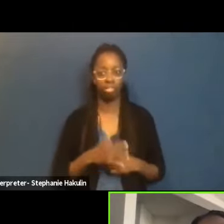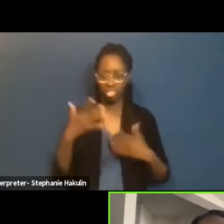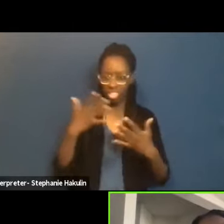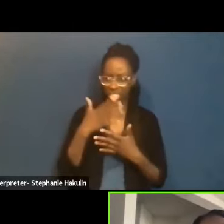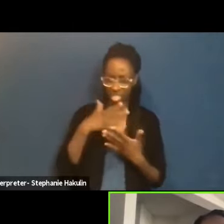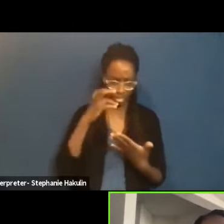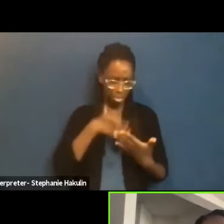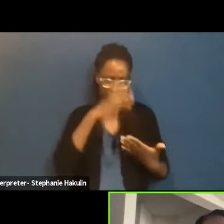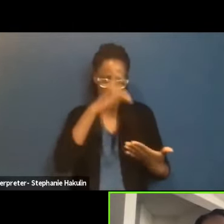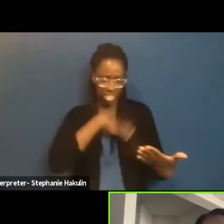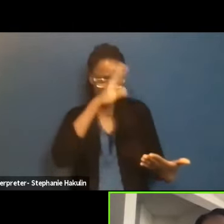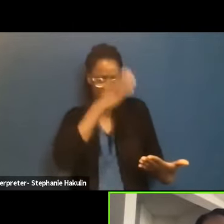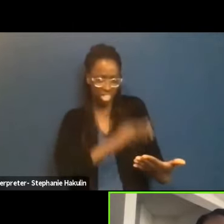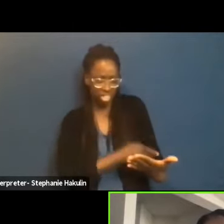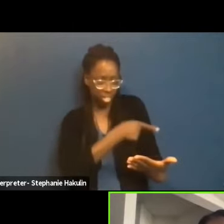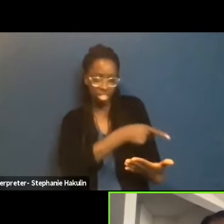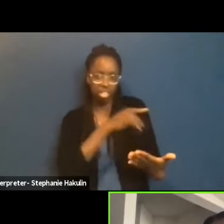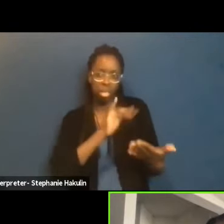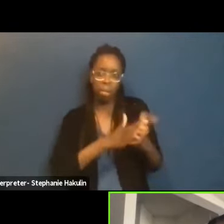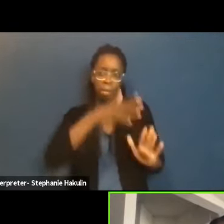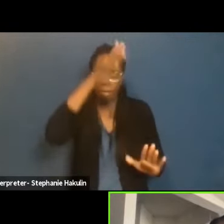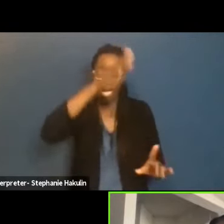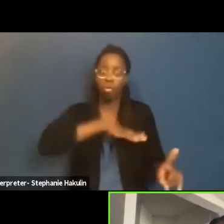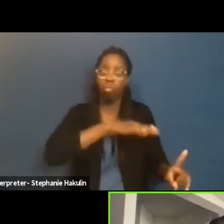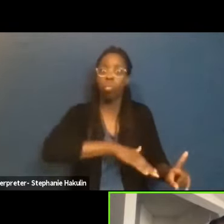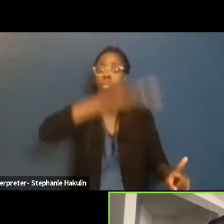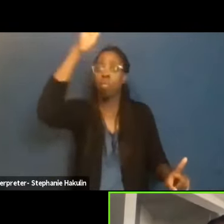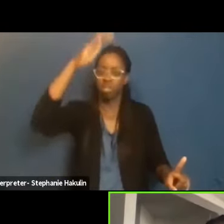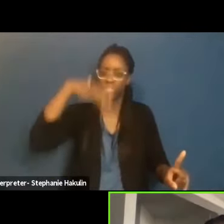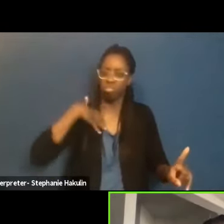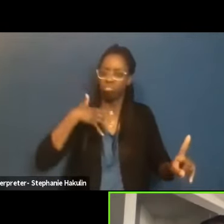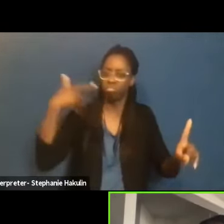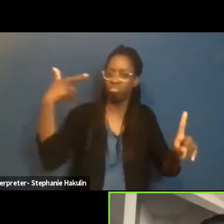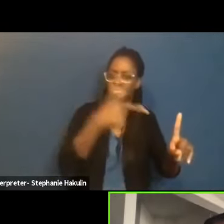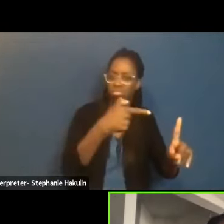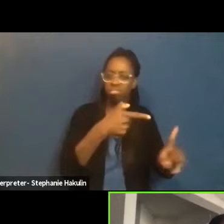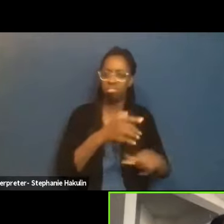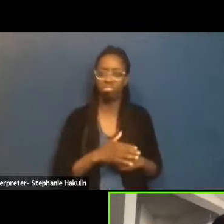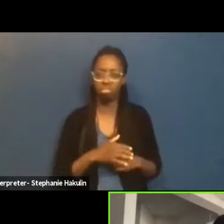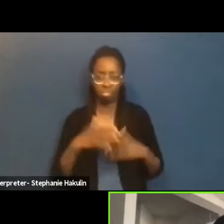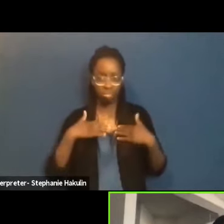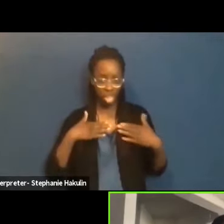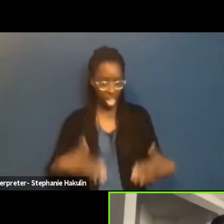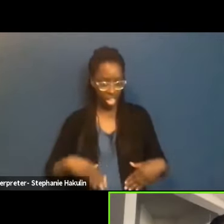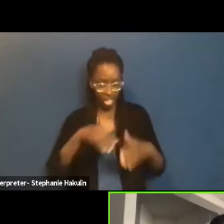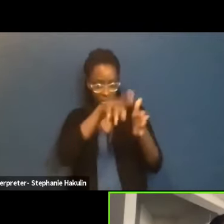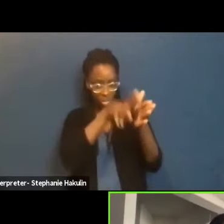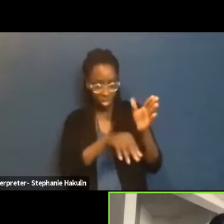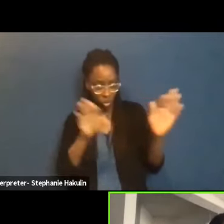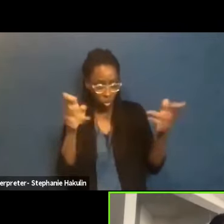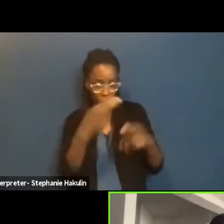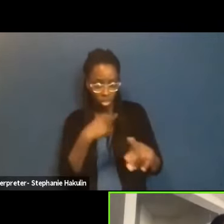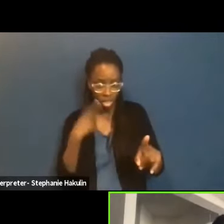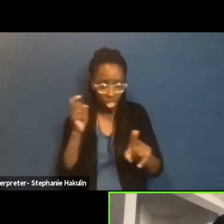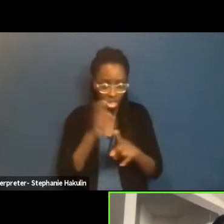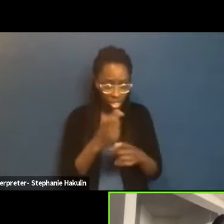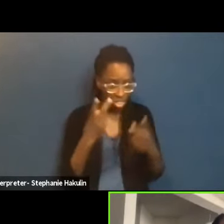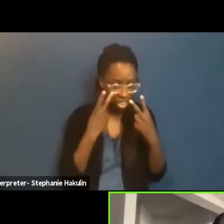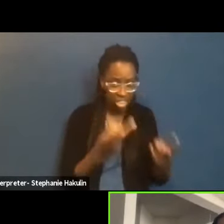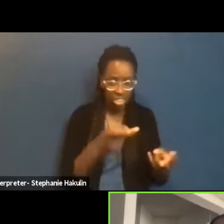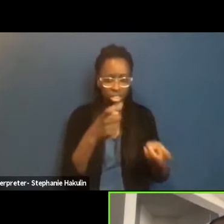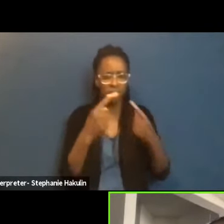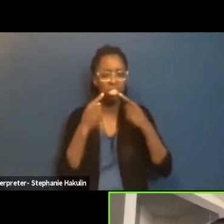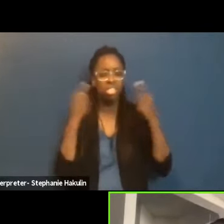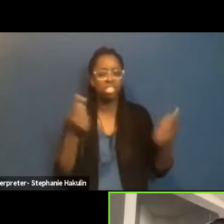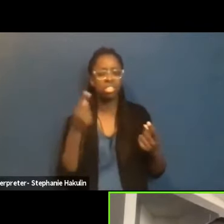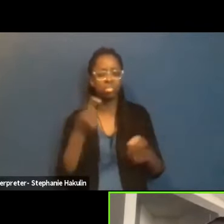stop, that her son's body isn't a chamber for some bigot to store his sin and Southern accent in, that her son isn't some